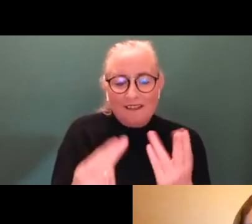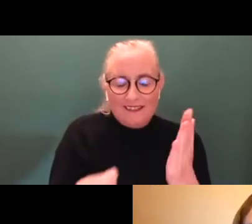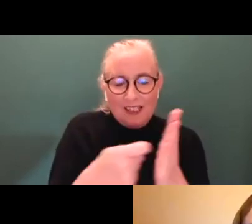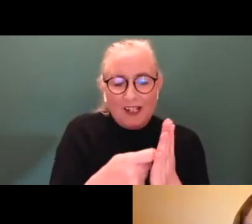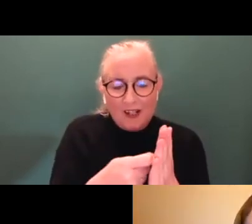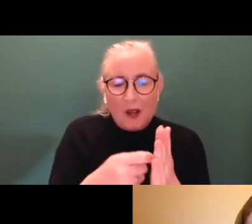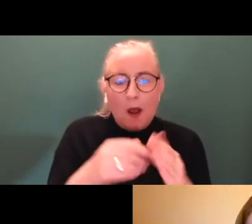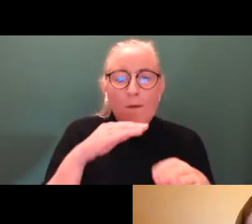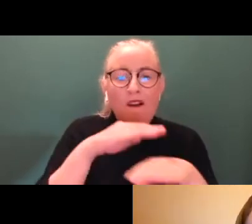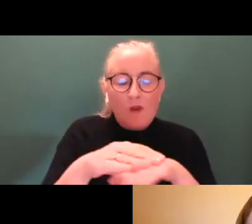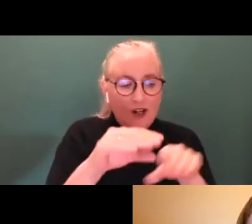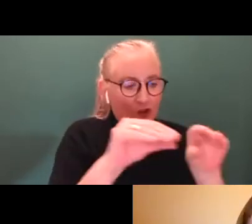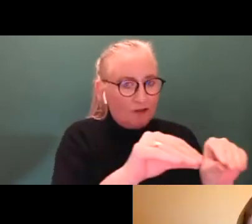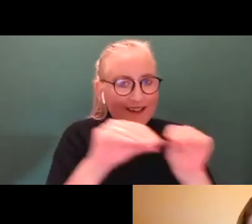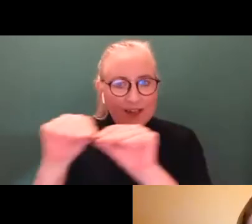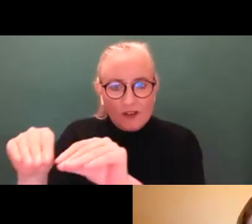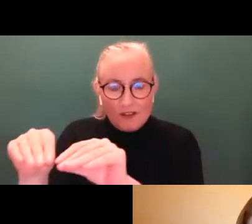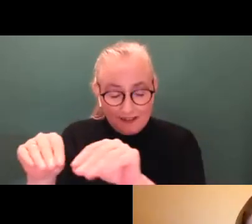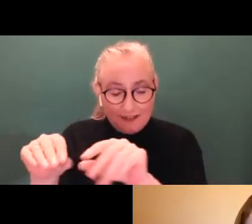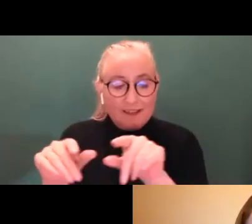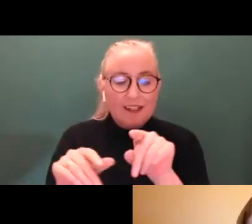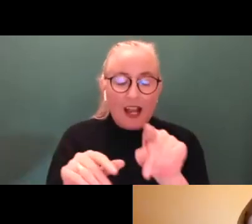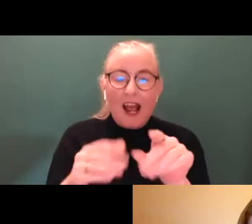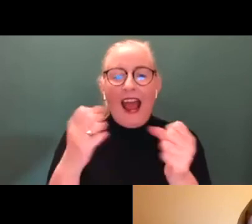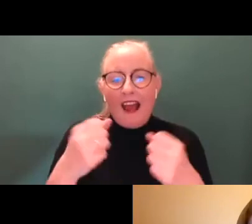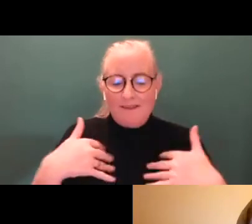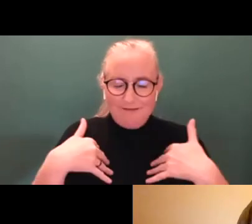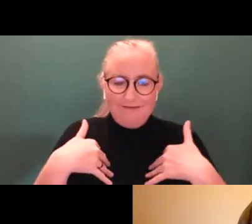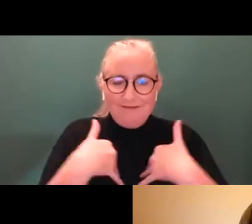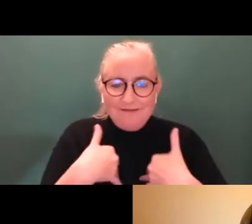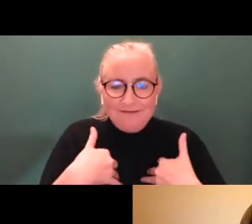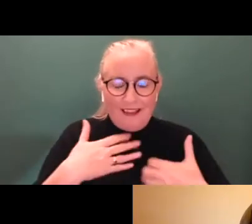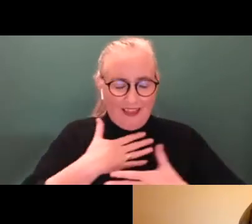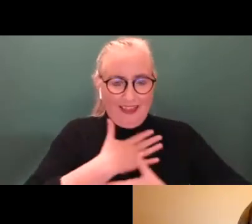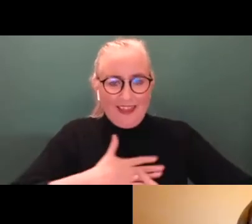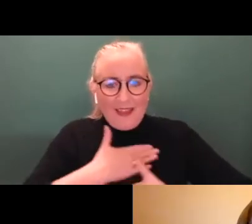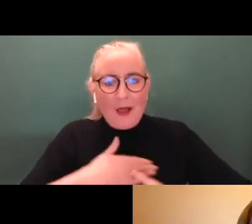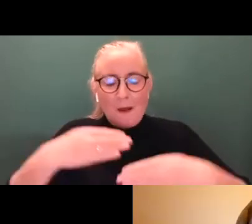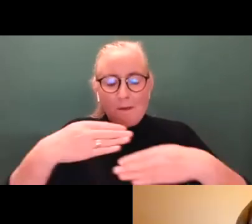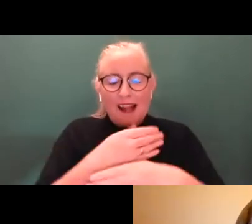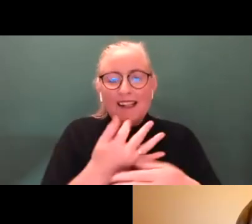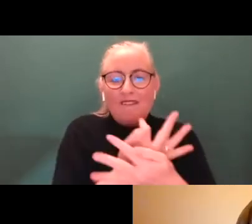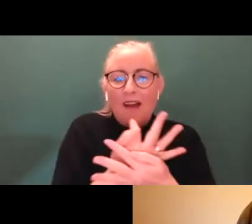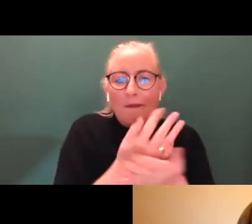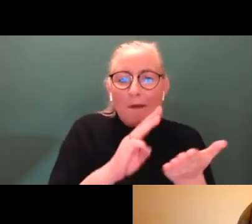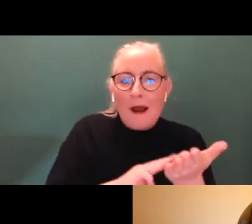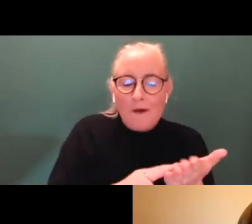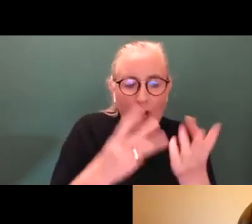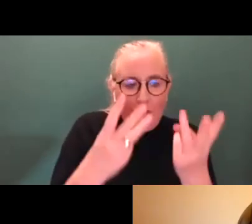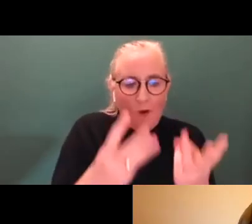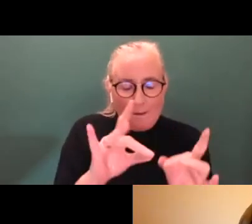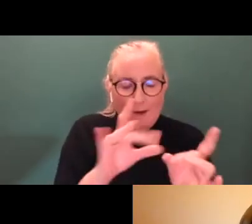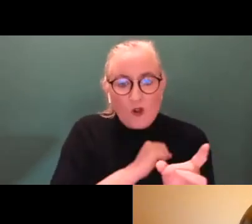preceded transition. So there would have been potentially anxiety on the part of family members that they wanted to be sure that